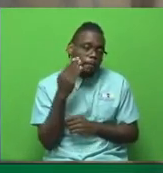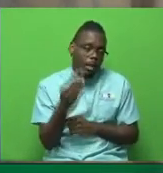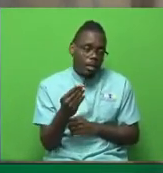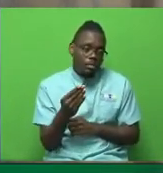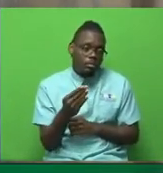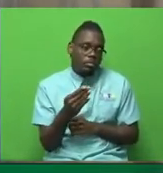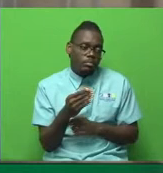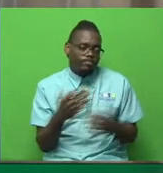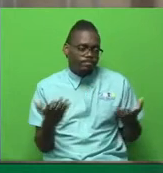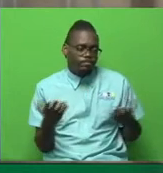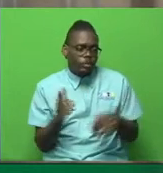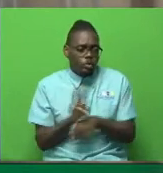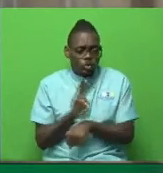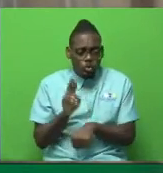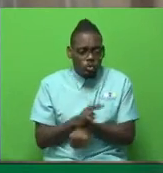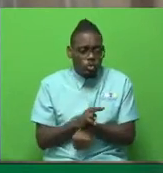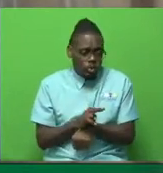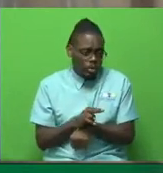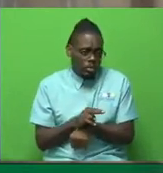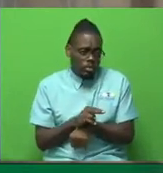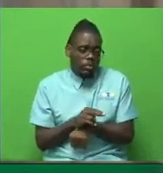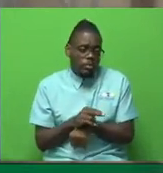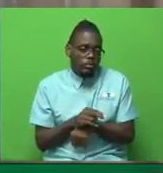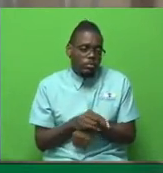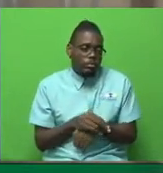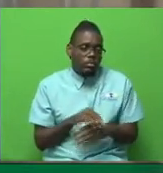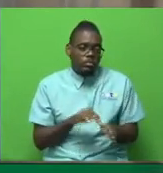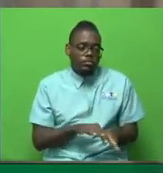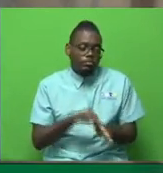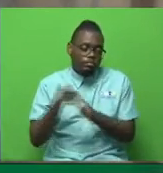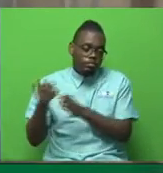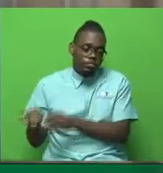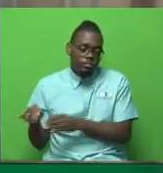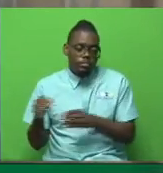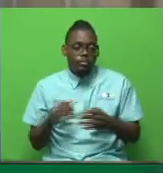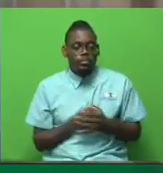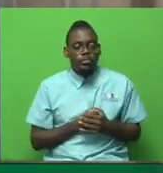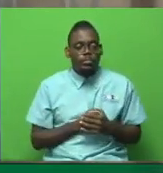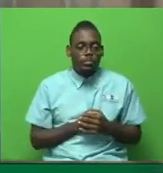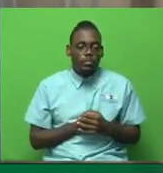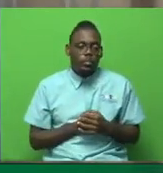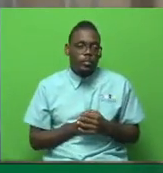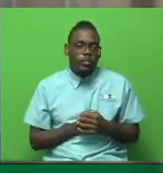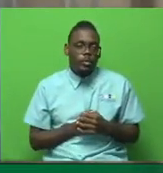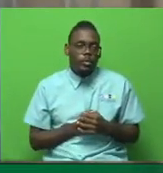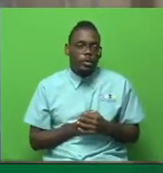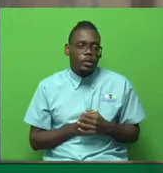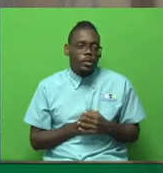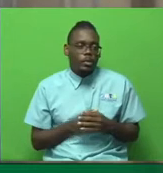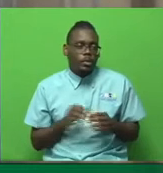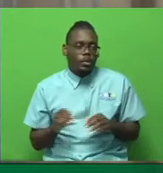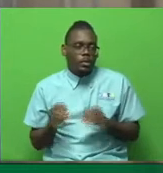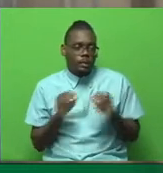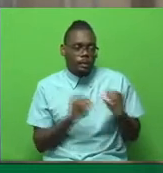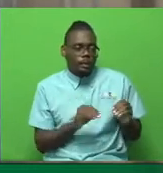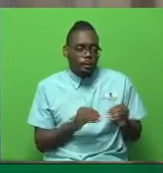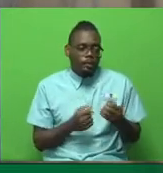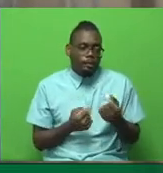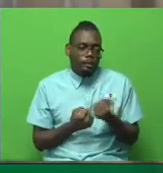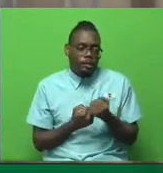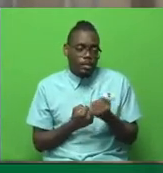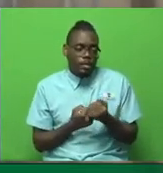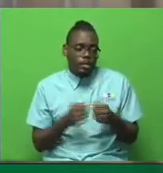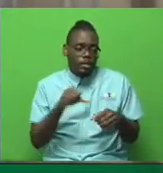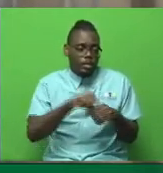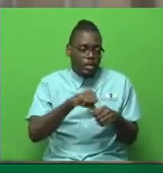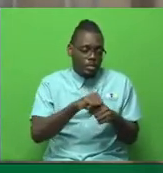is mismanagement and misdirected funds they could have taken 1.2 million dollars in that to subsidize the fuel so we don't have the crisis